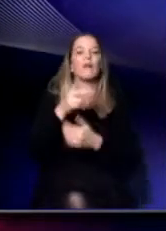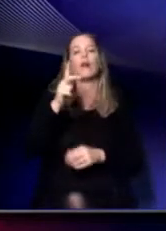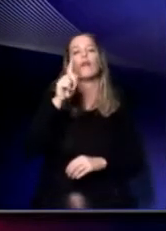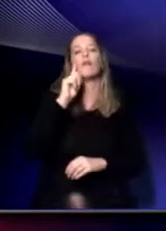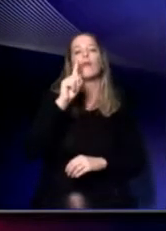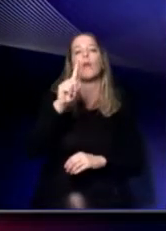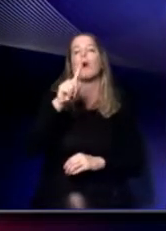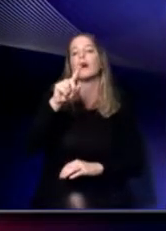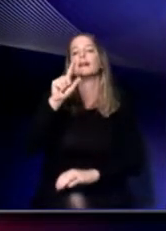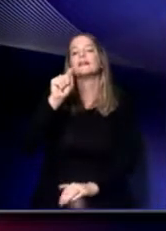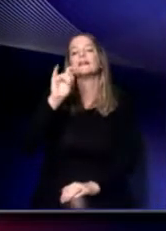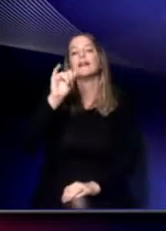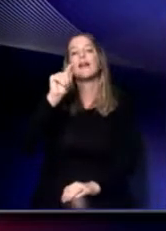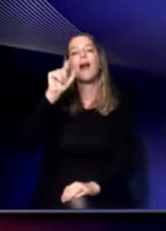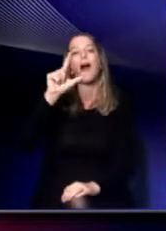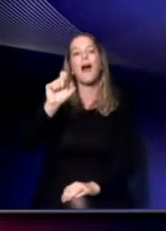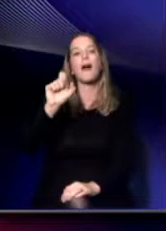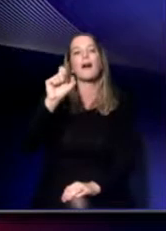11.